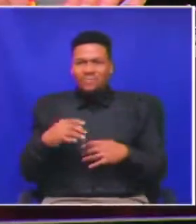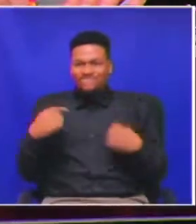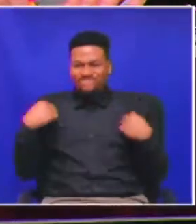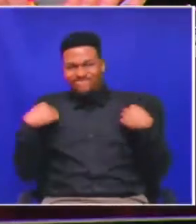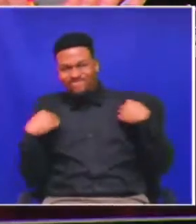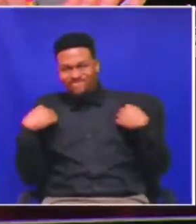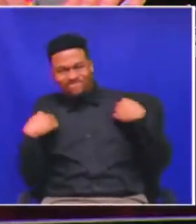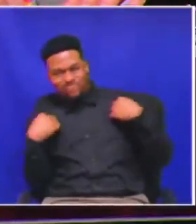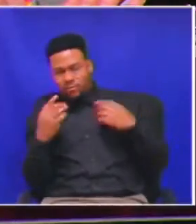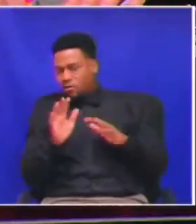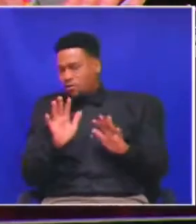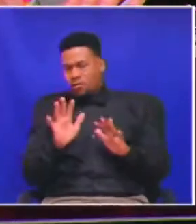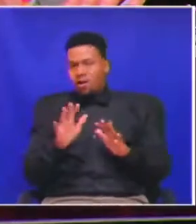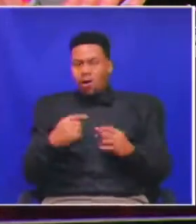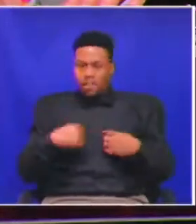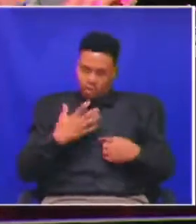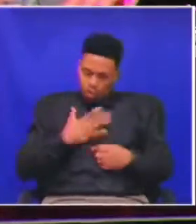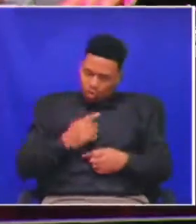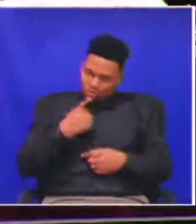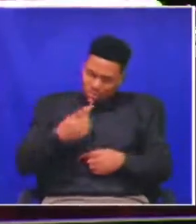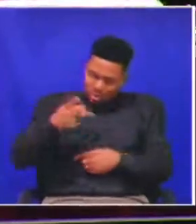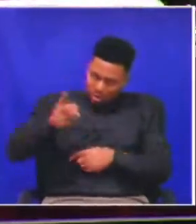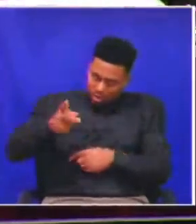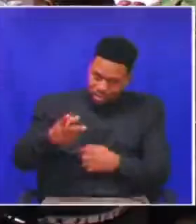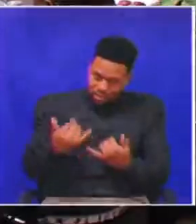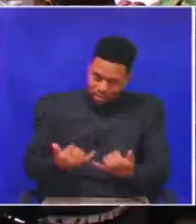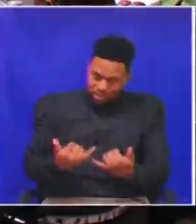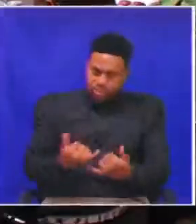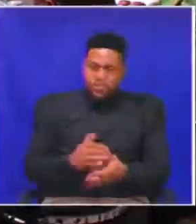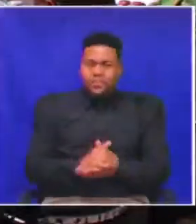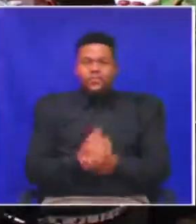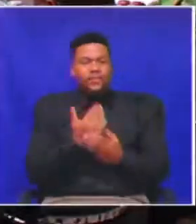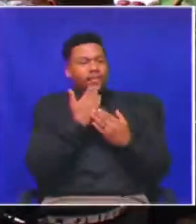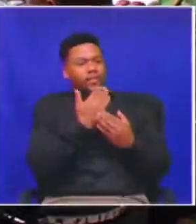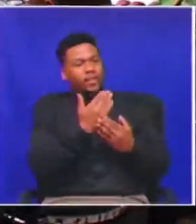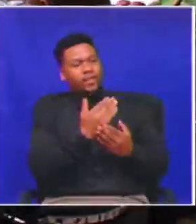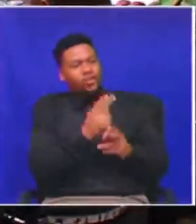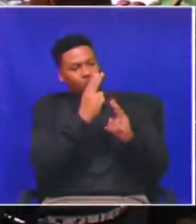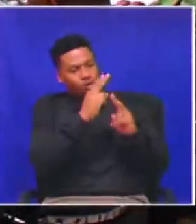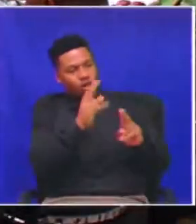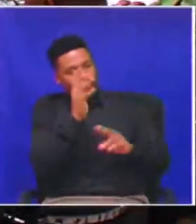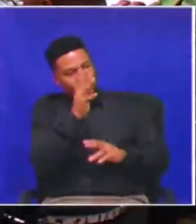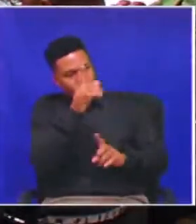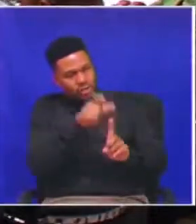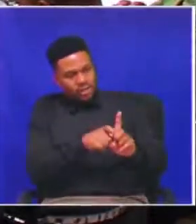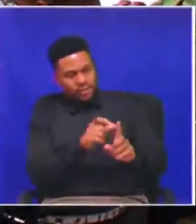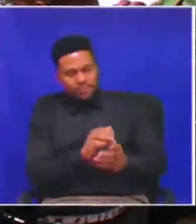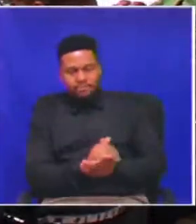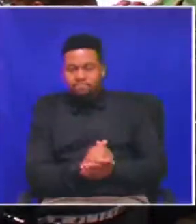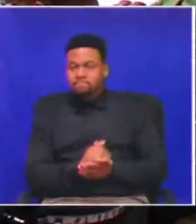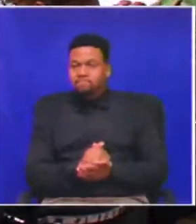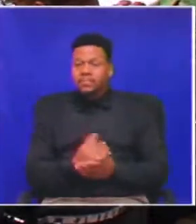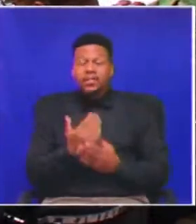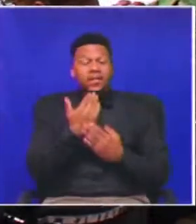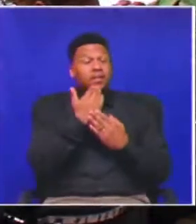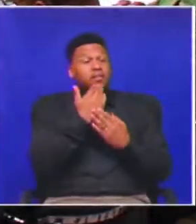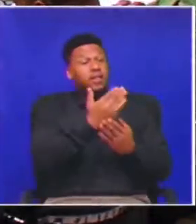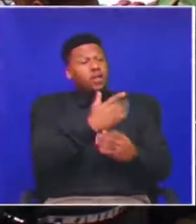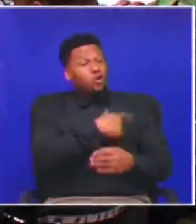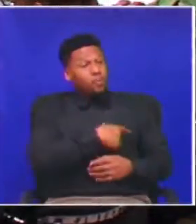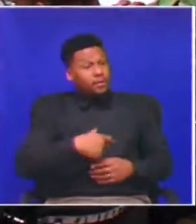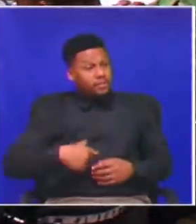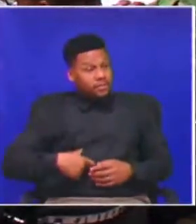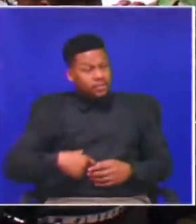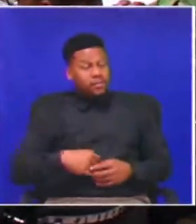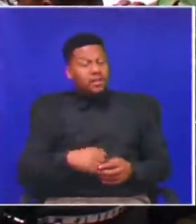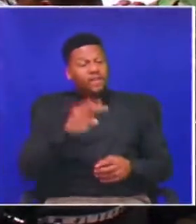repeat today. Thank you, Honorable Speaker. Thank you, Mr. President. The fourth and last